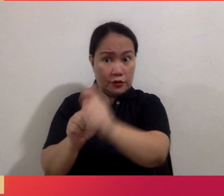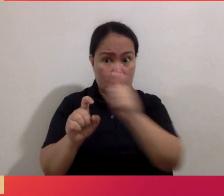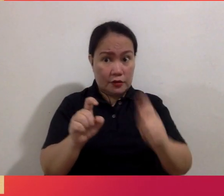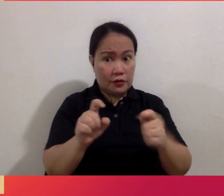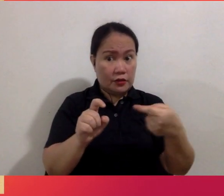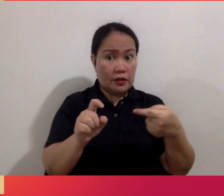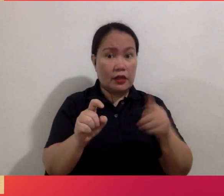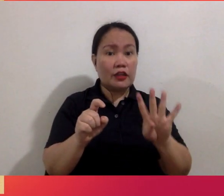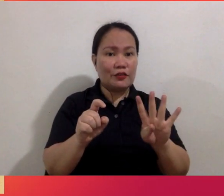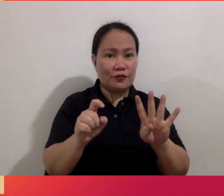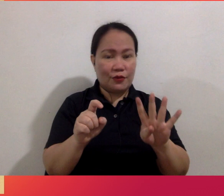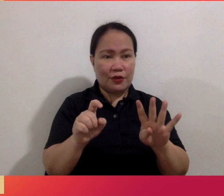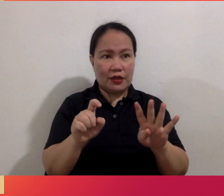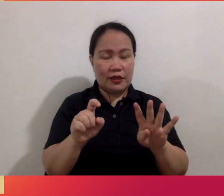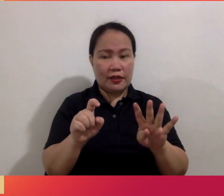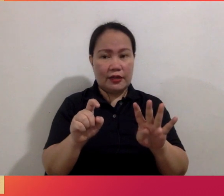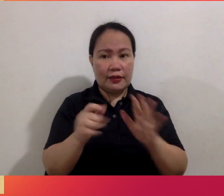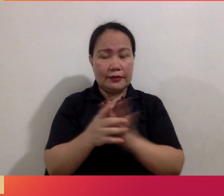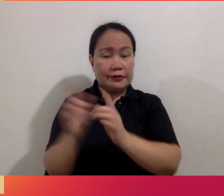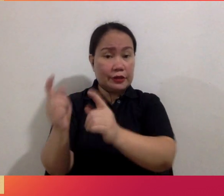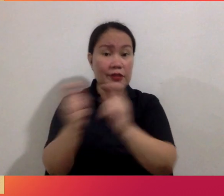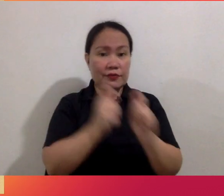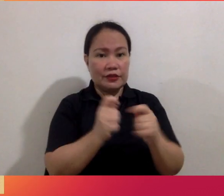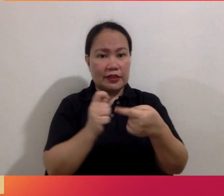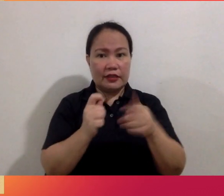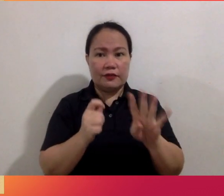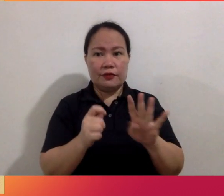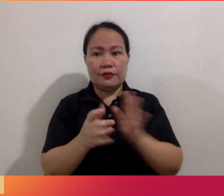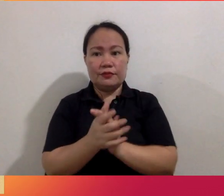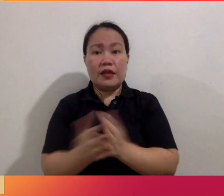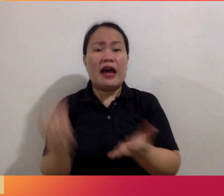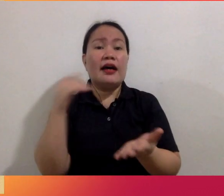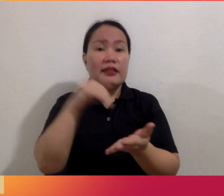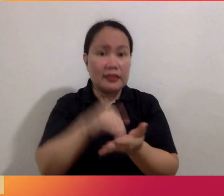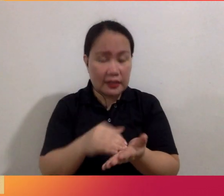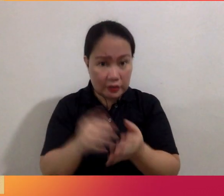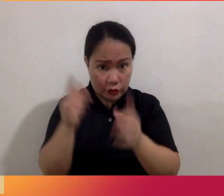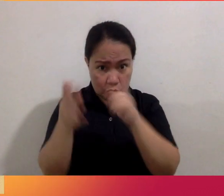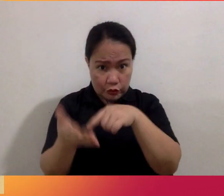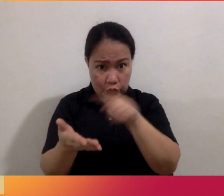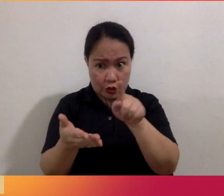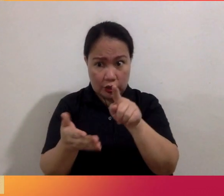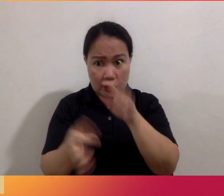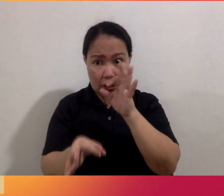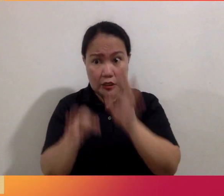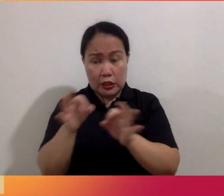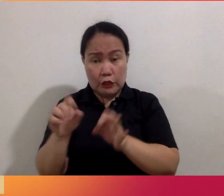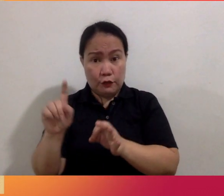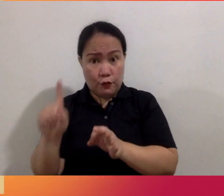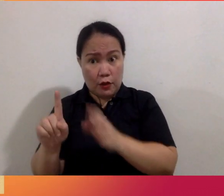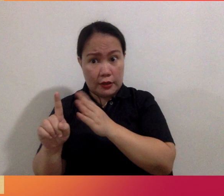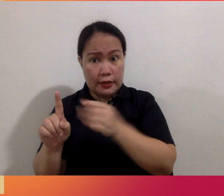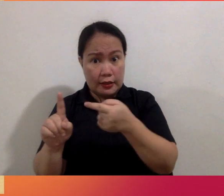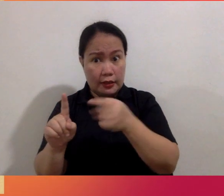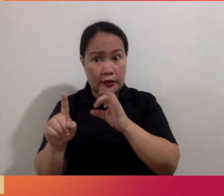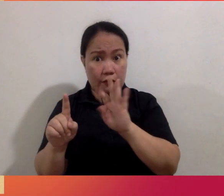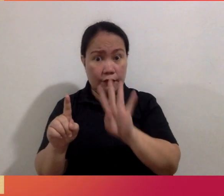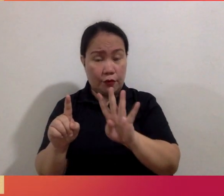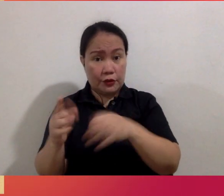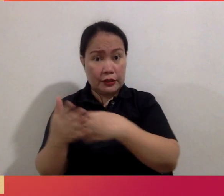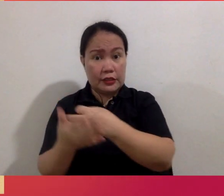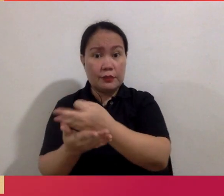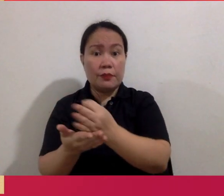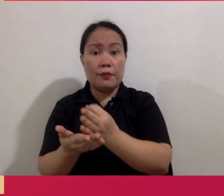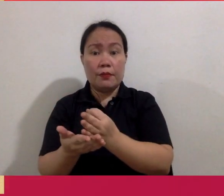right side. So, yung value ng x natin ay negative 4. Again, para ma-check natin na ang positive 1 at negative 4 is